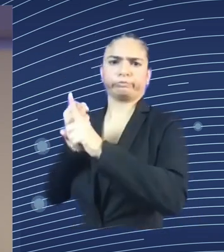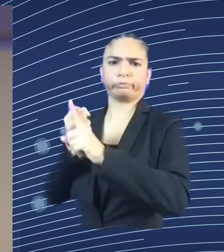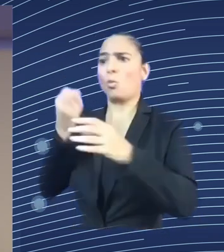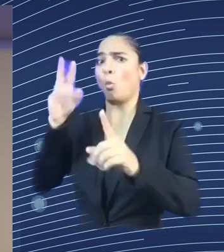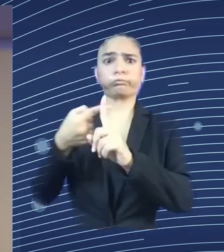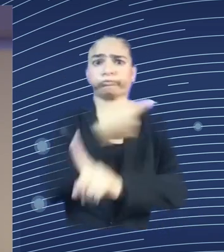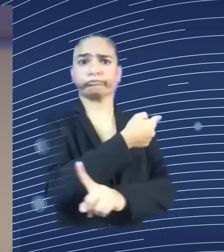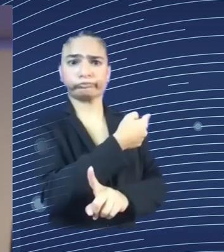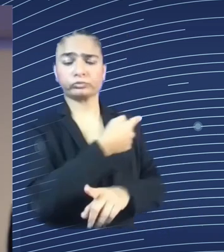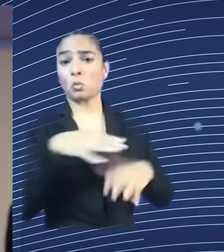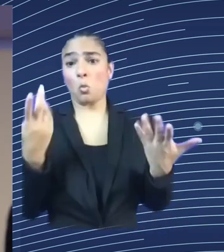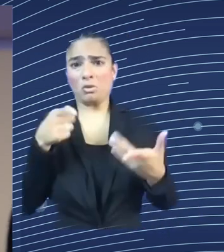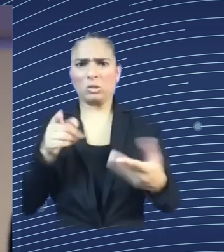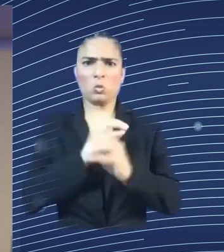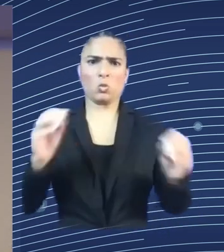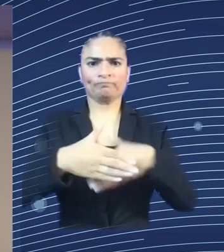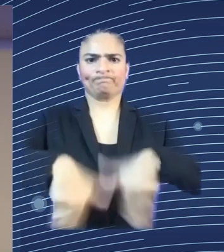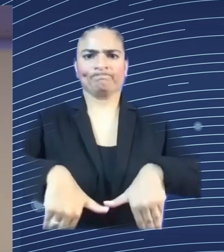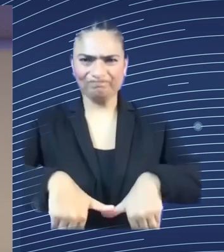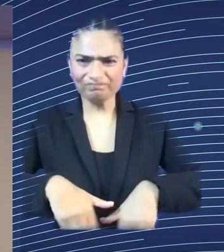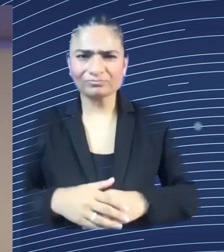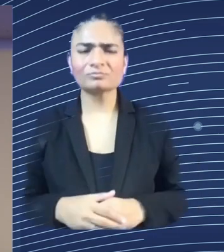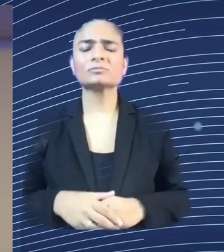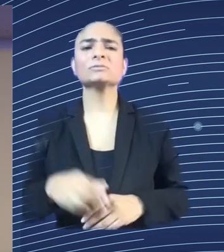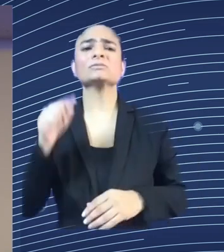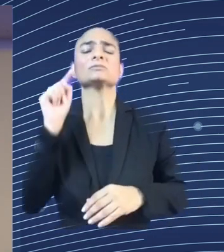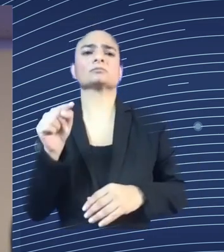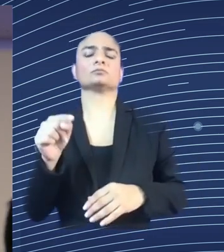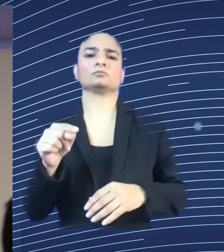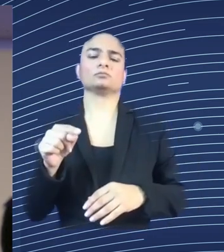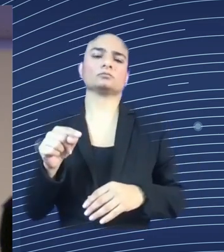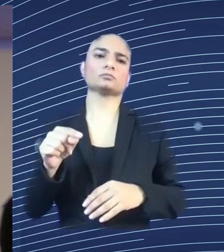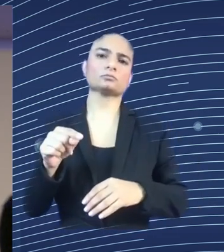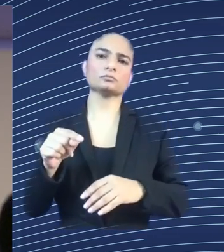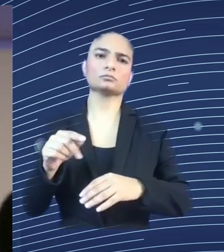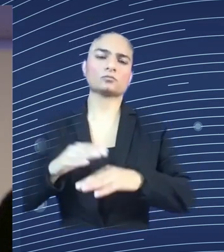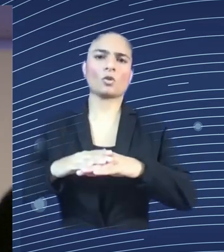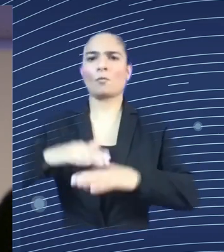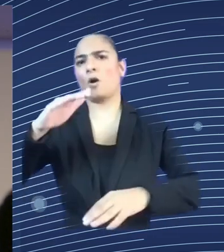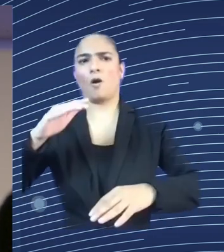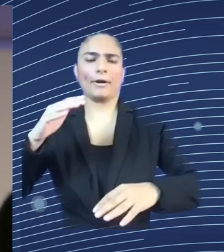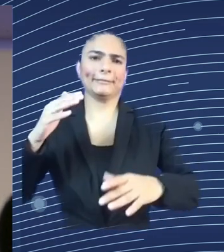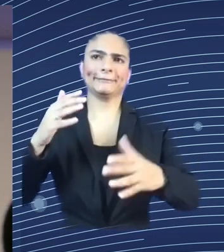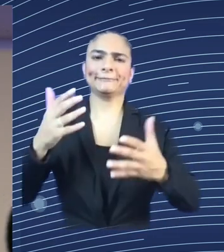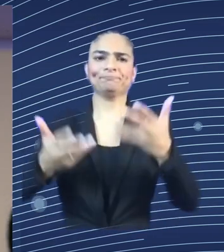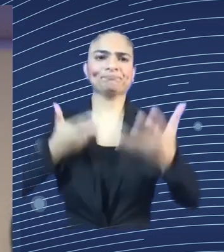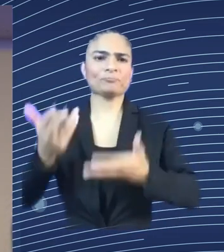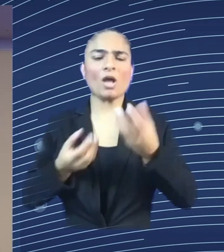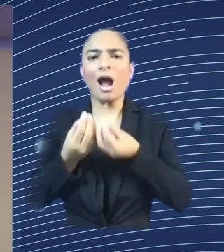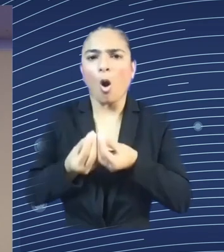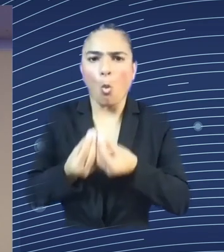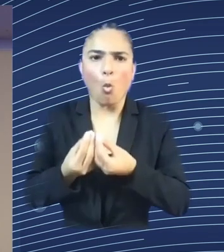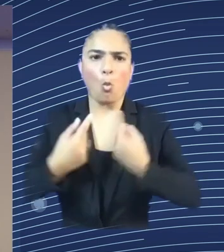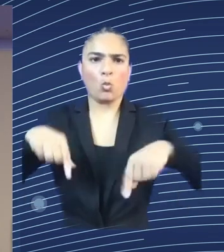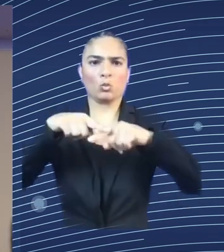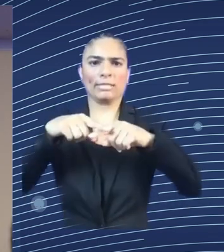the subjectivity. So then why are we assigning? Because another point here, you know, it's just like if